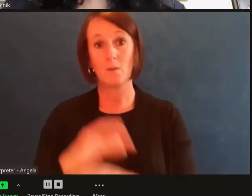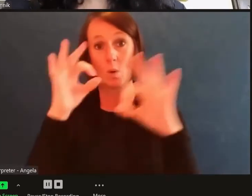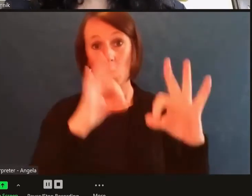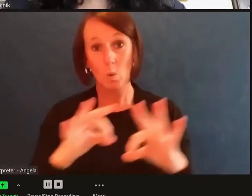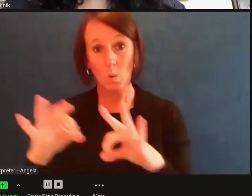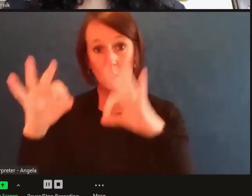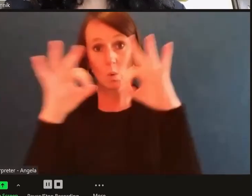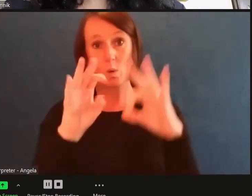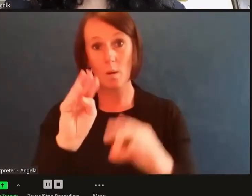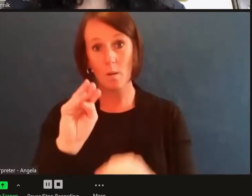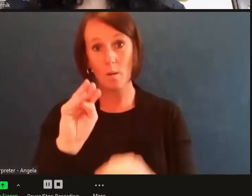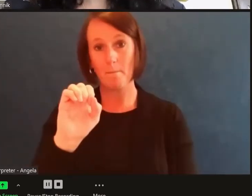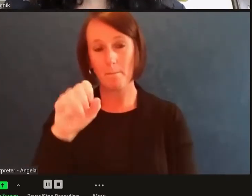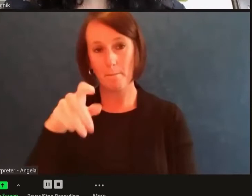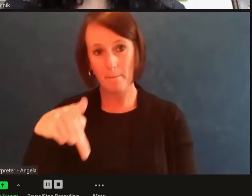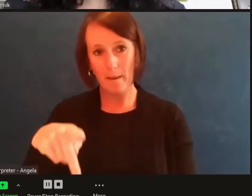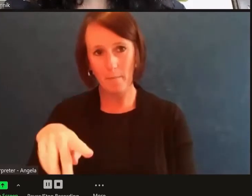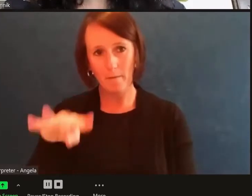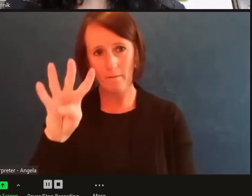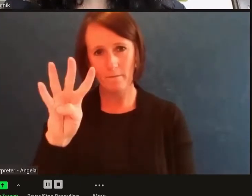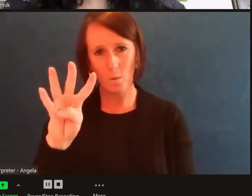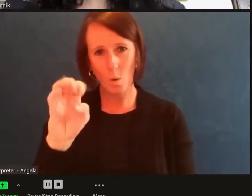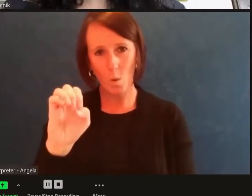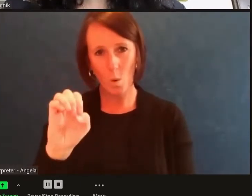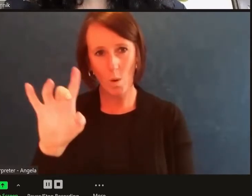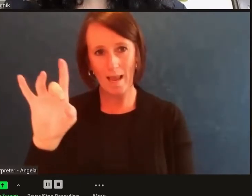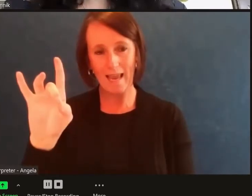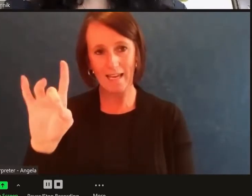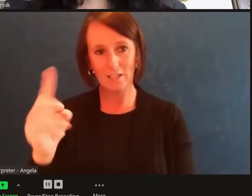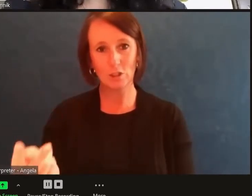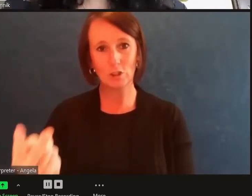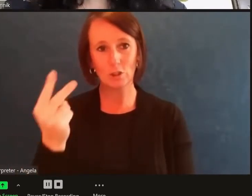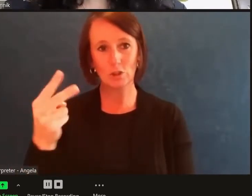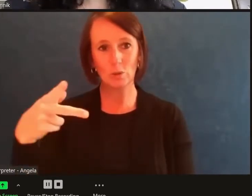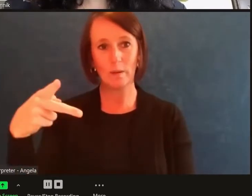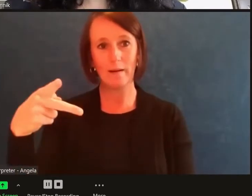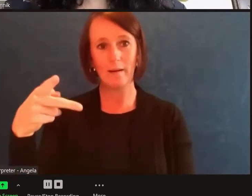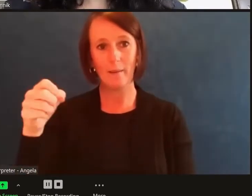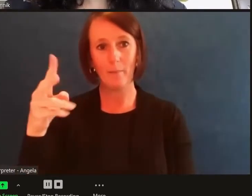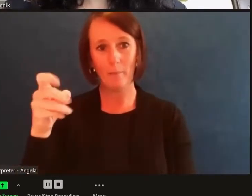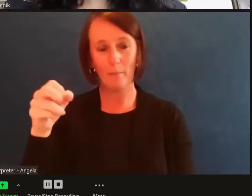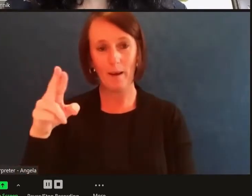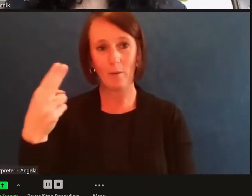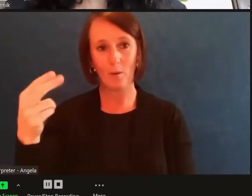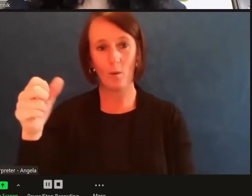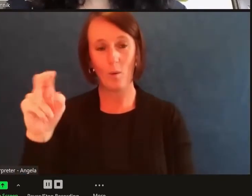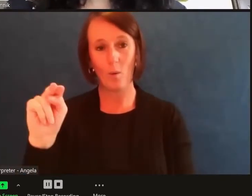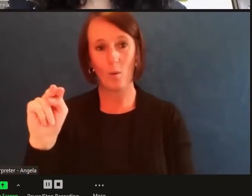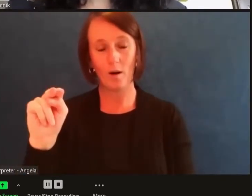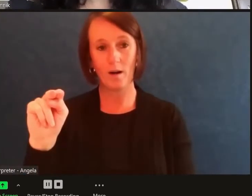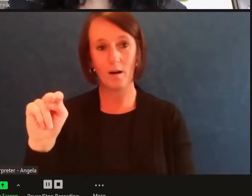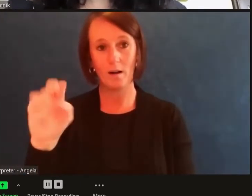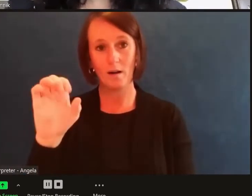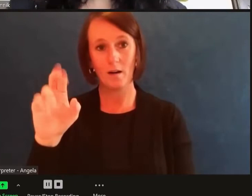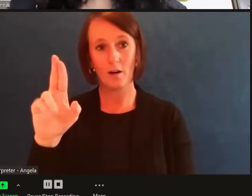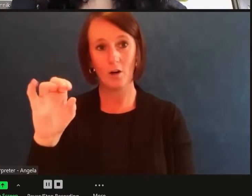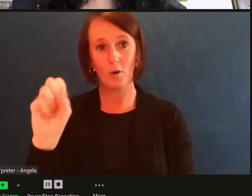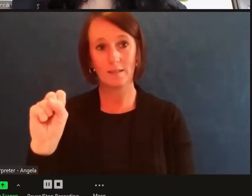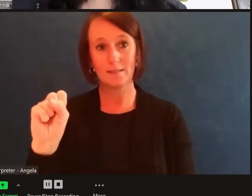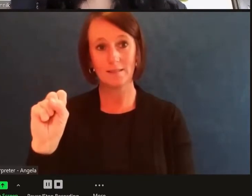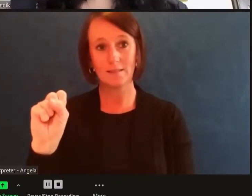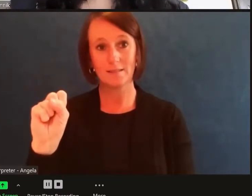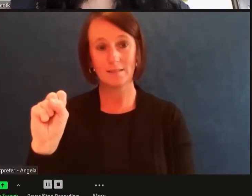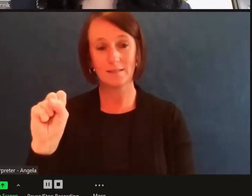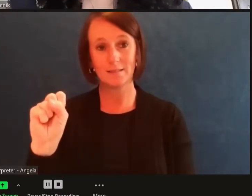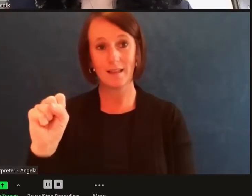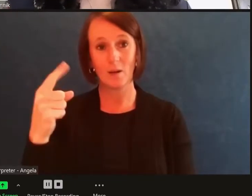look at 4082 Powderhorn Crescent, that's where I used to live. And there's me and one of my dogs walking on Google Maps